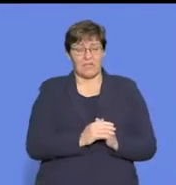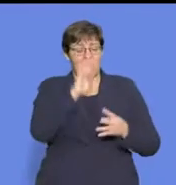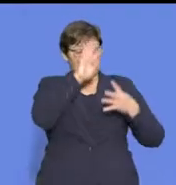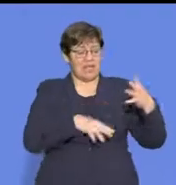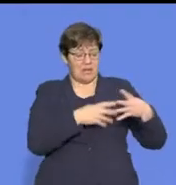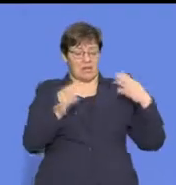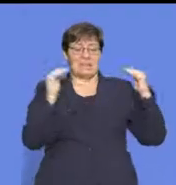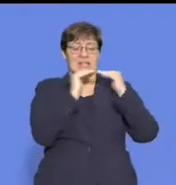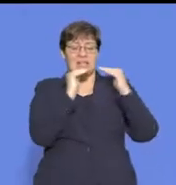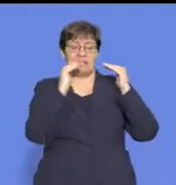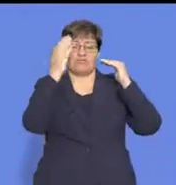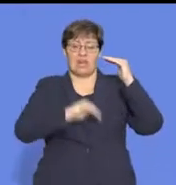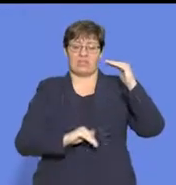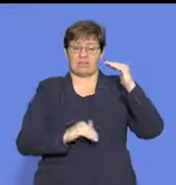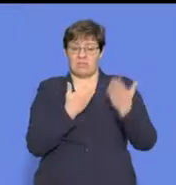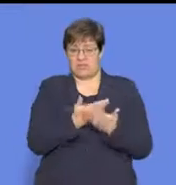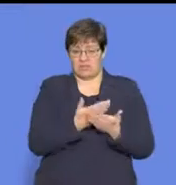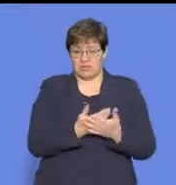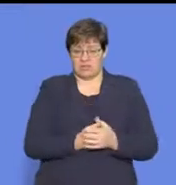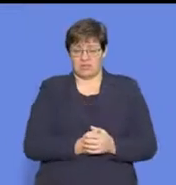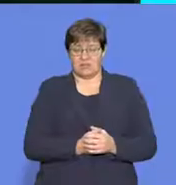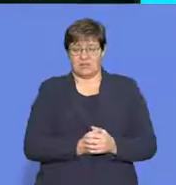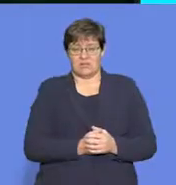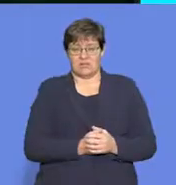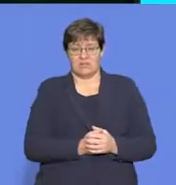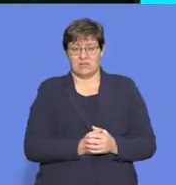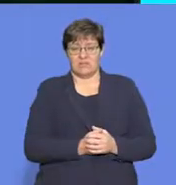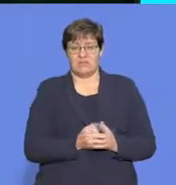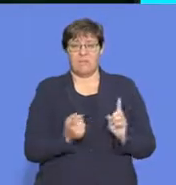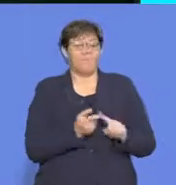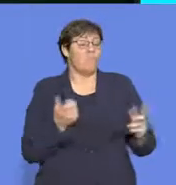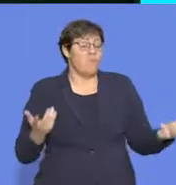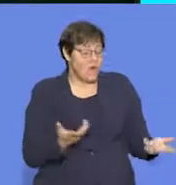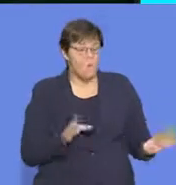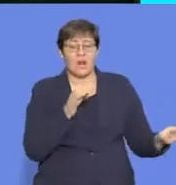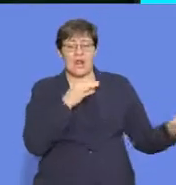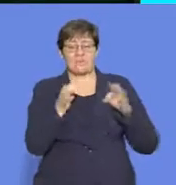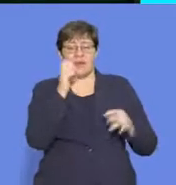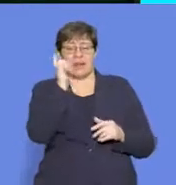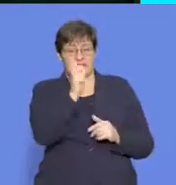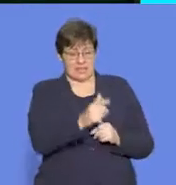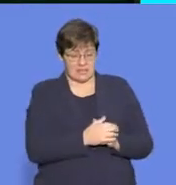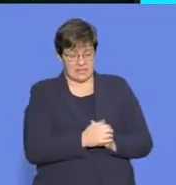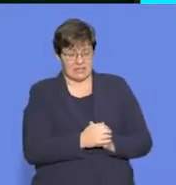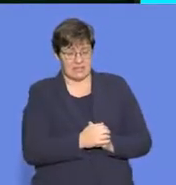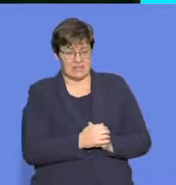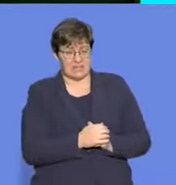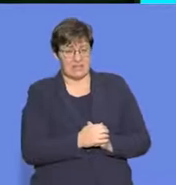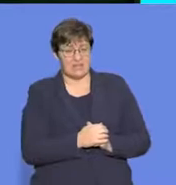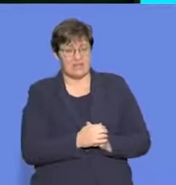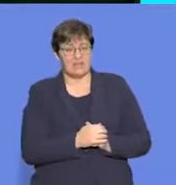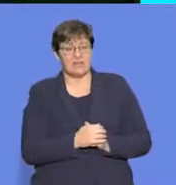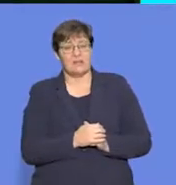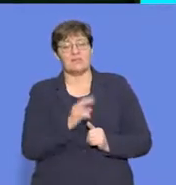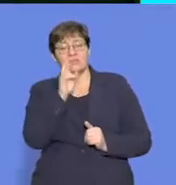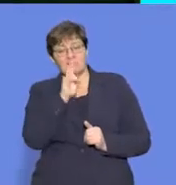here's our table of standard reduction potentials. Where it comes from, I'm going to explain a little later, but what I want you